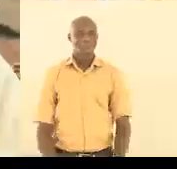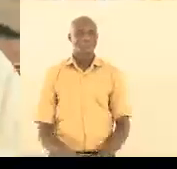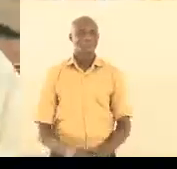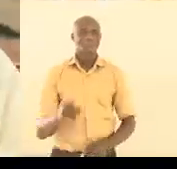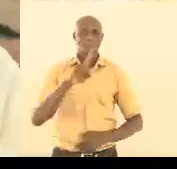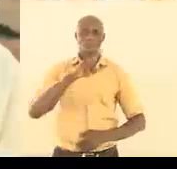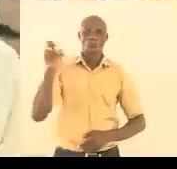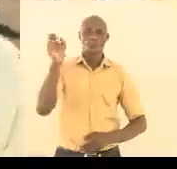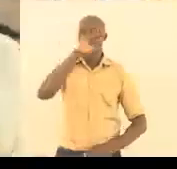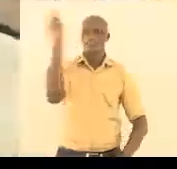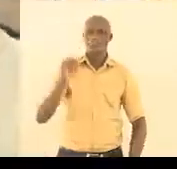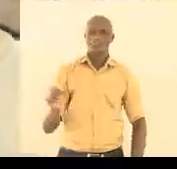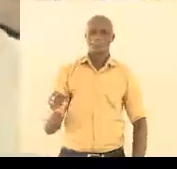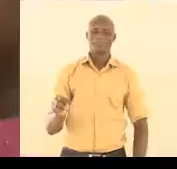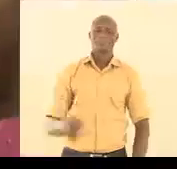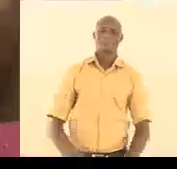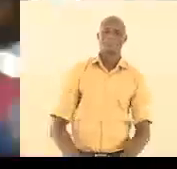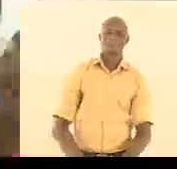You win. 100%.